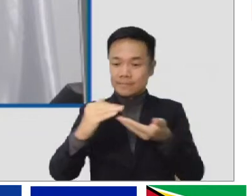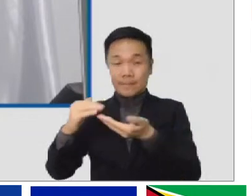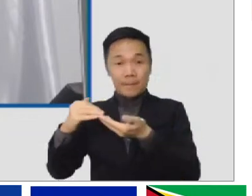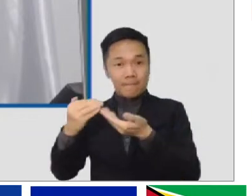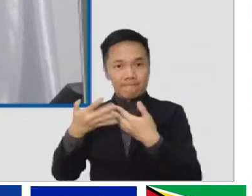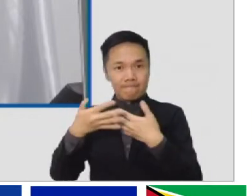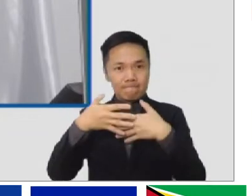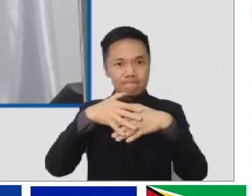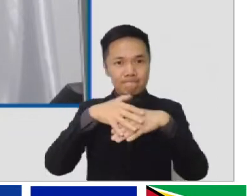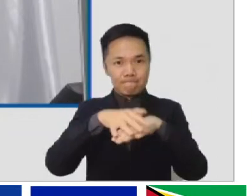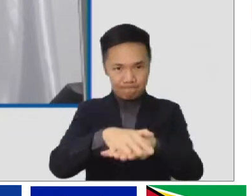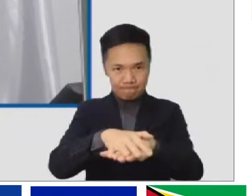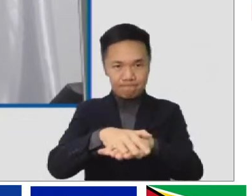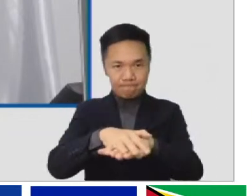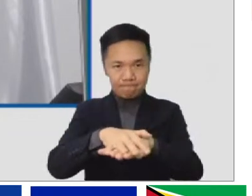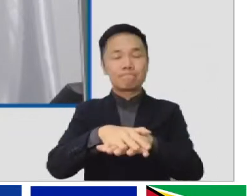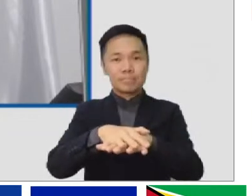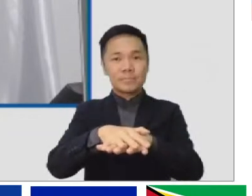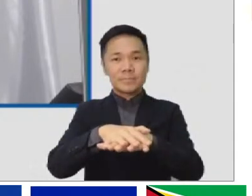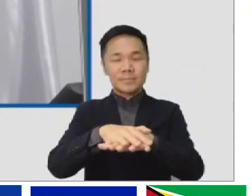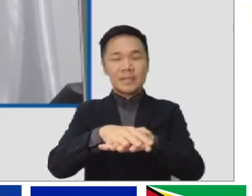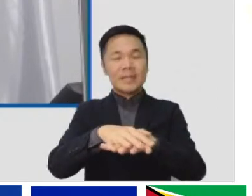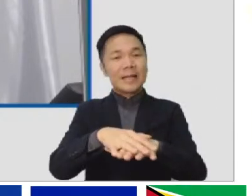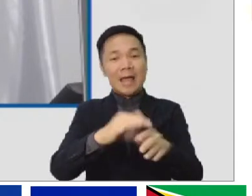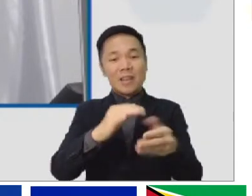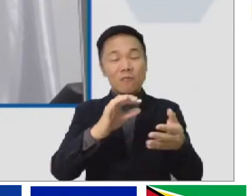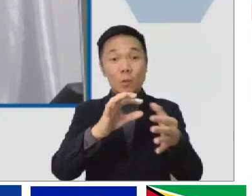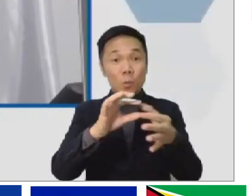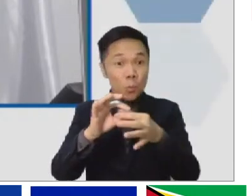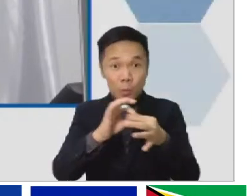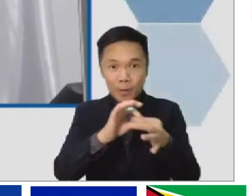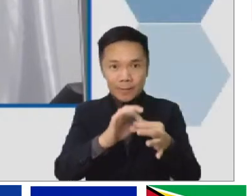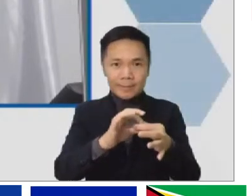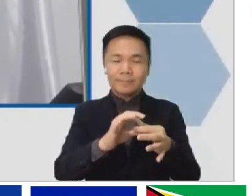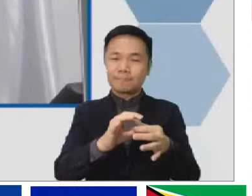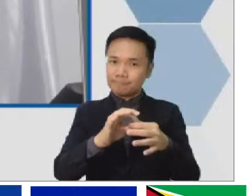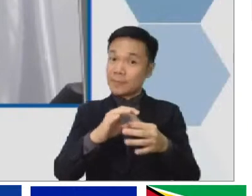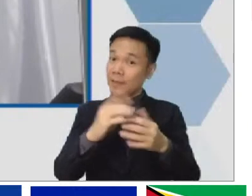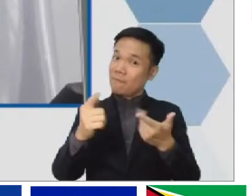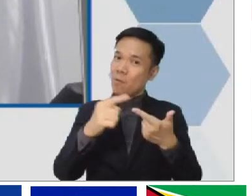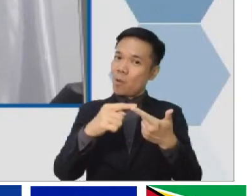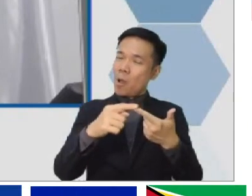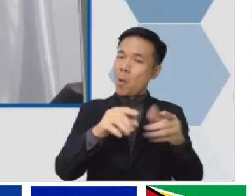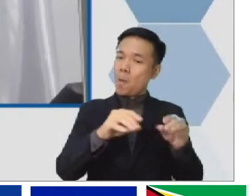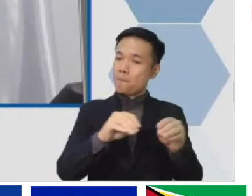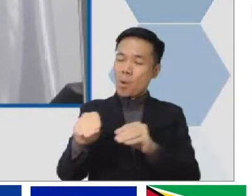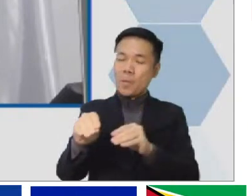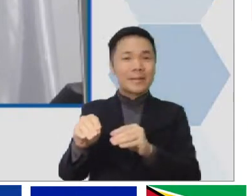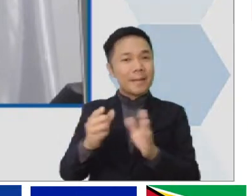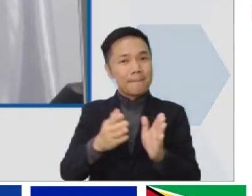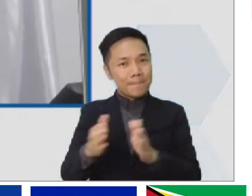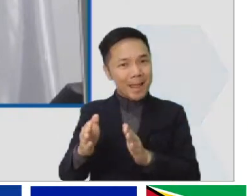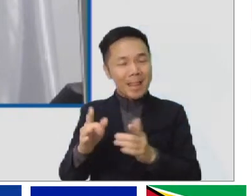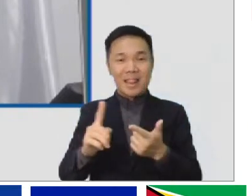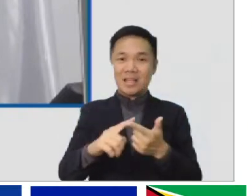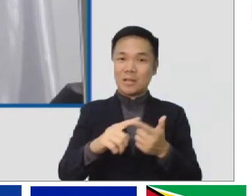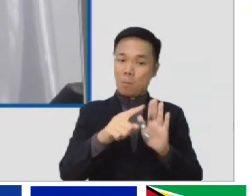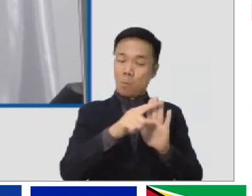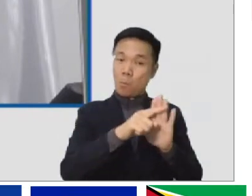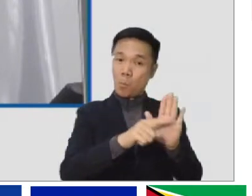I would like to mention, well, we have the logistics and mobility plan, cultural policies, college